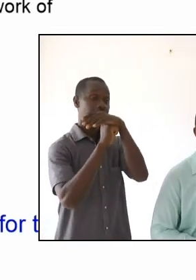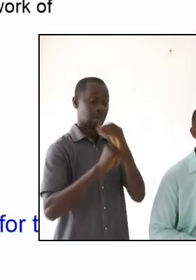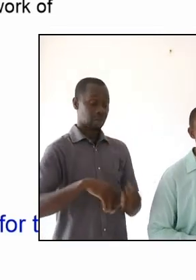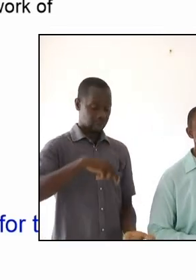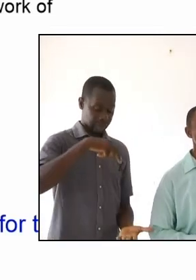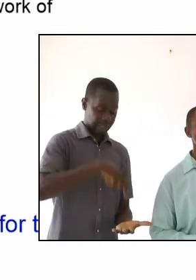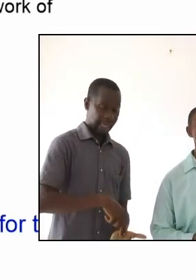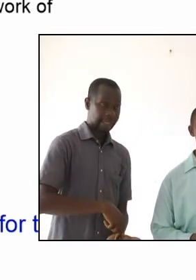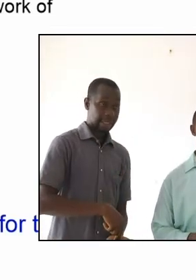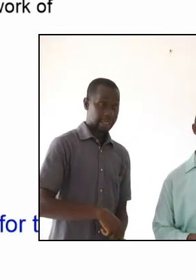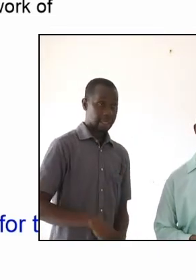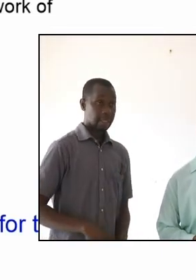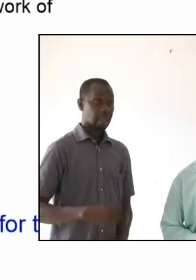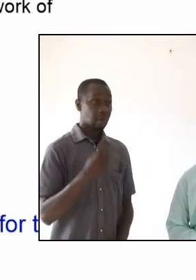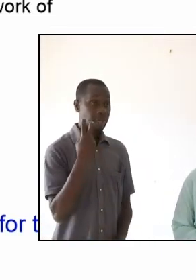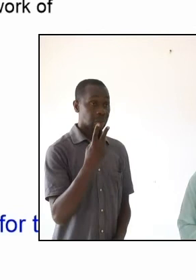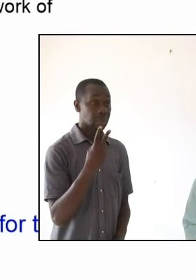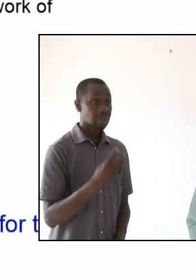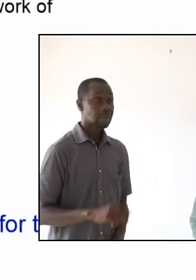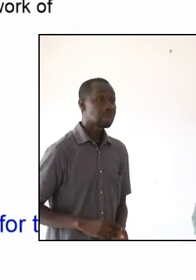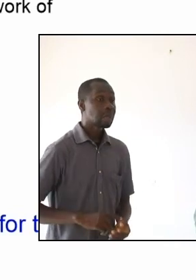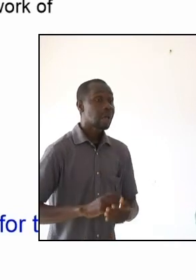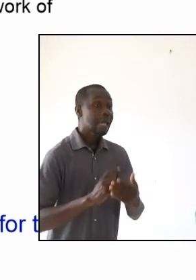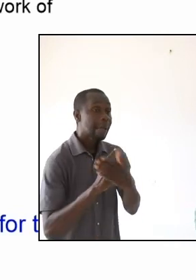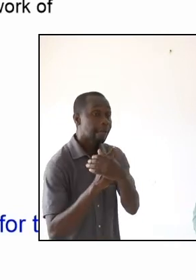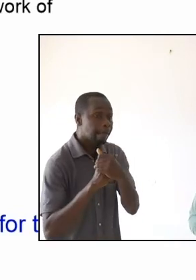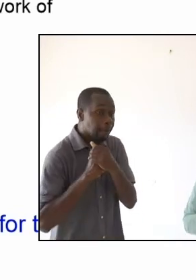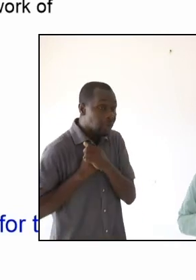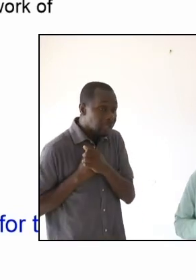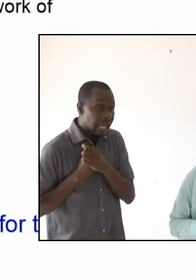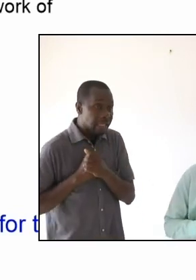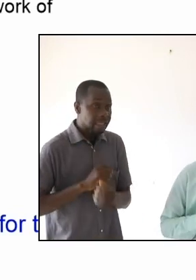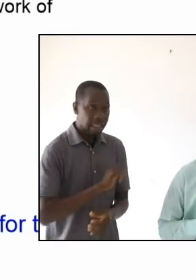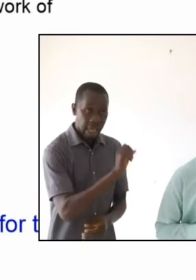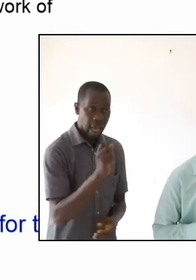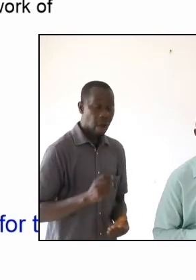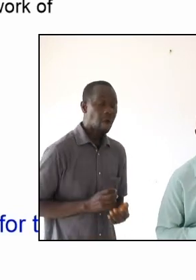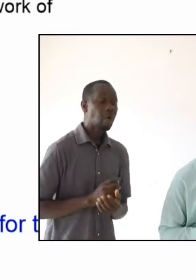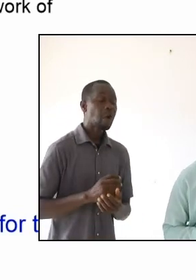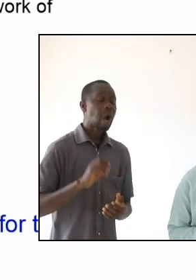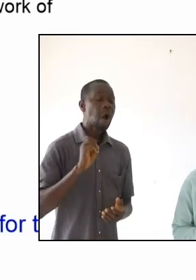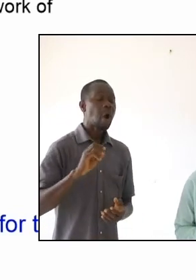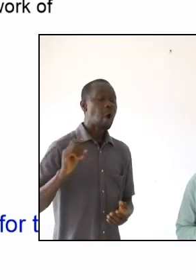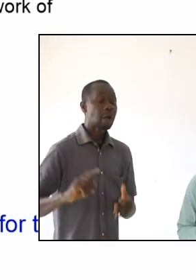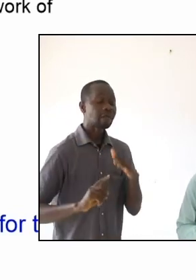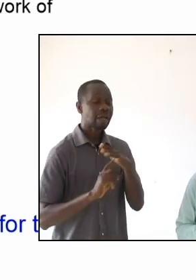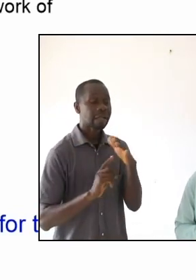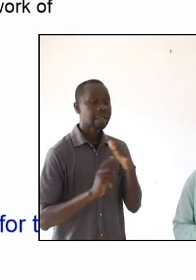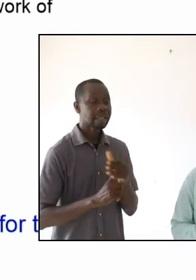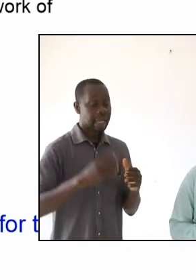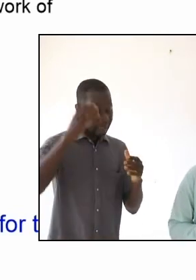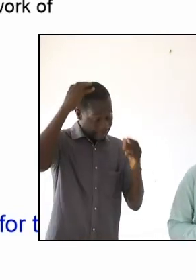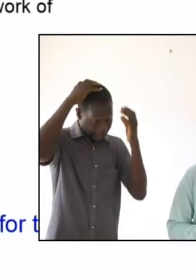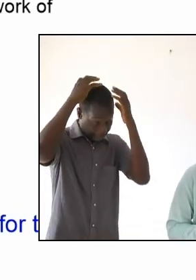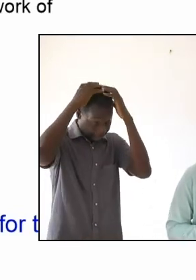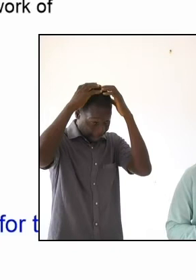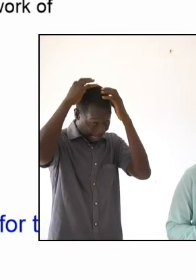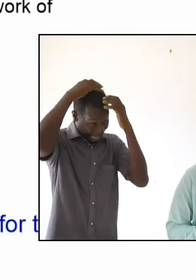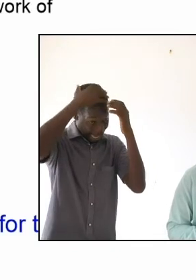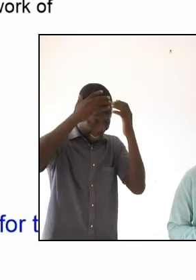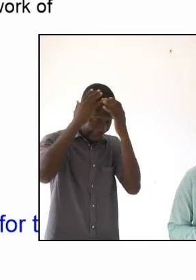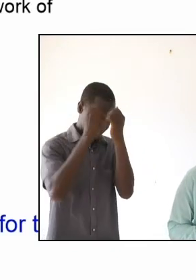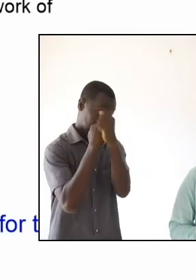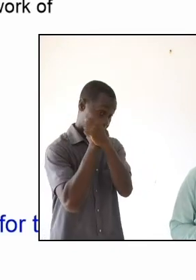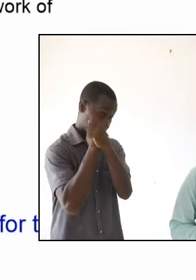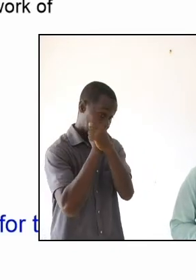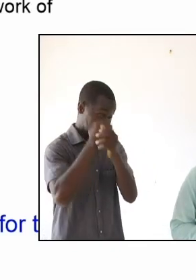stand. Number 2 is that the skeleton protects our organs. Very important organs, like the brain is protected by